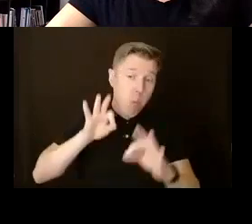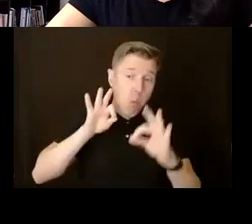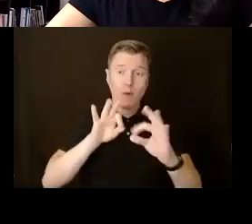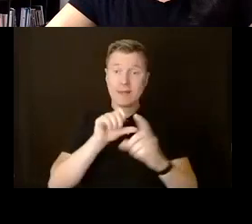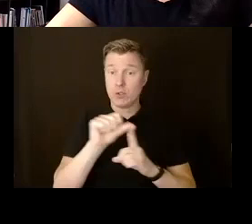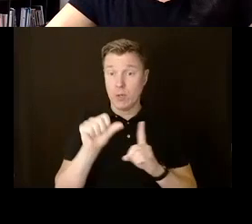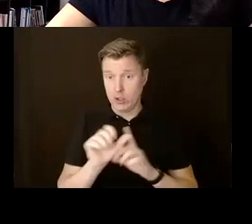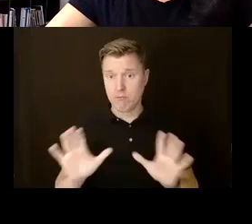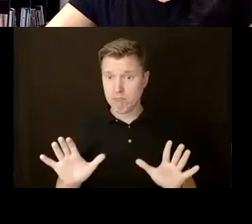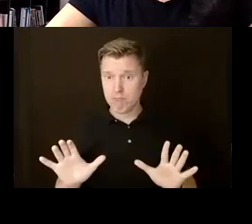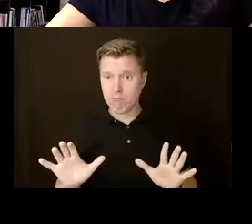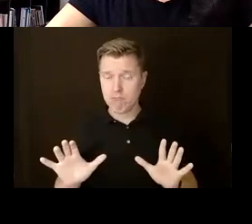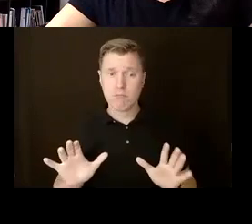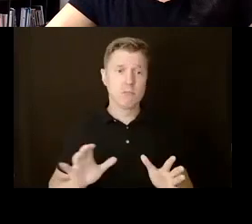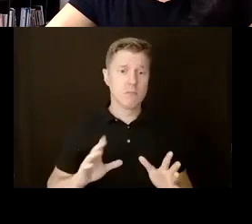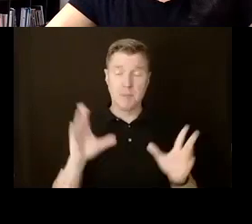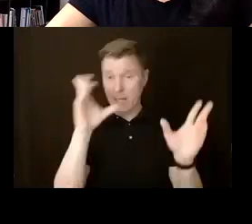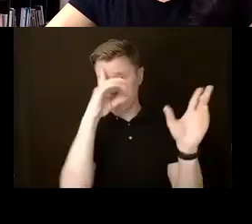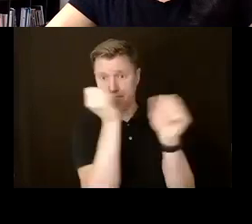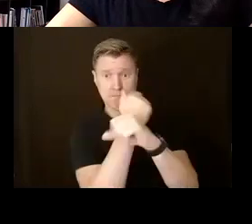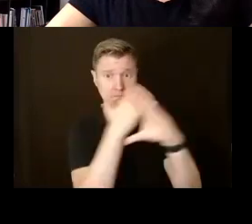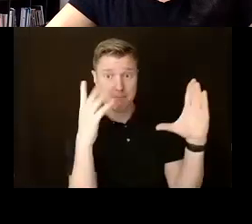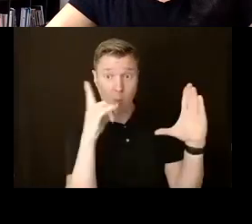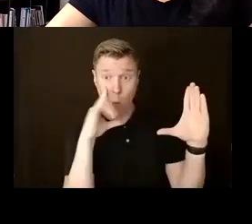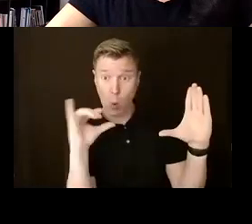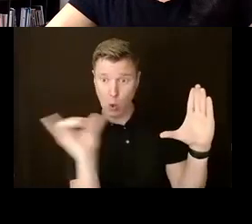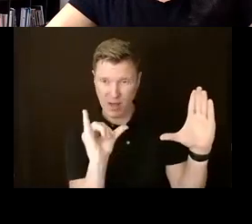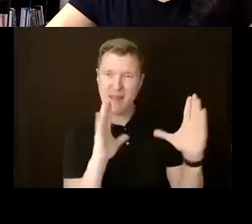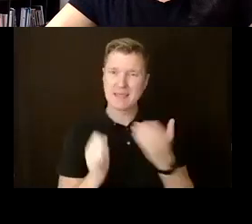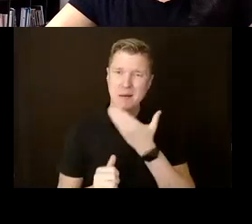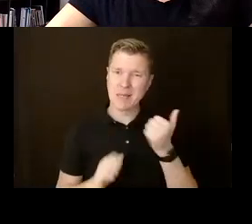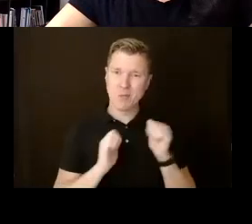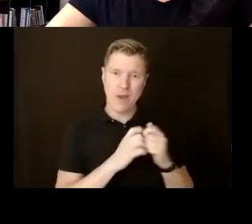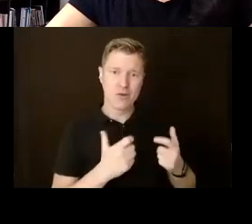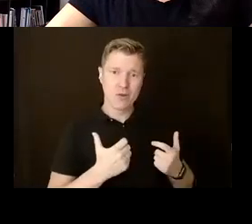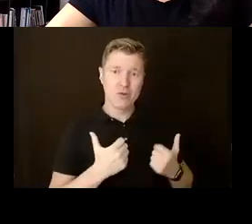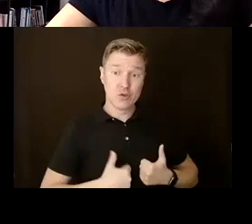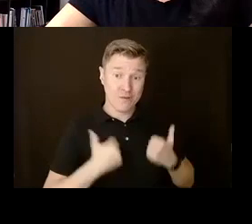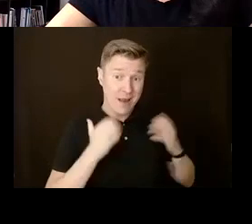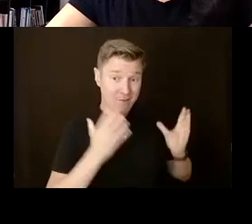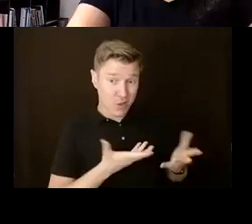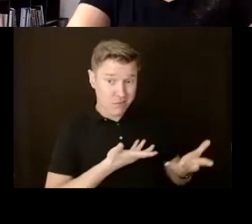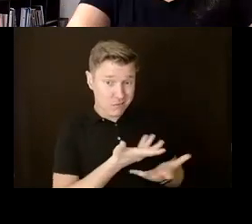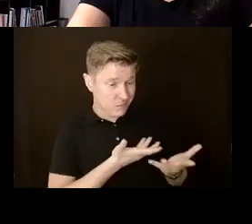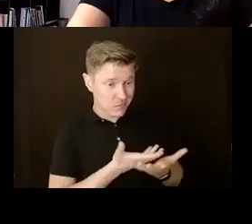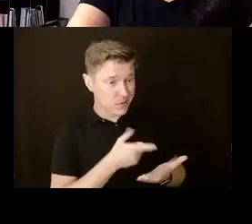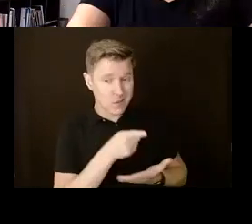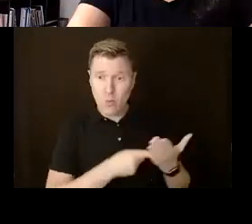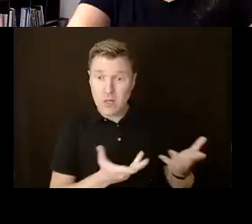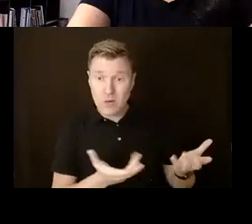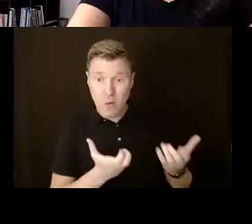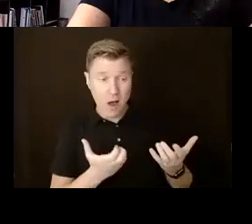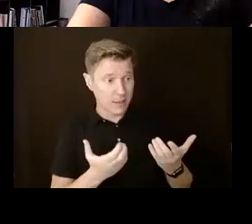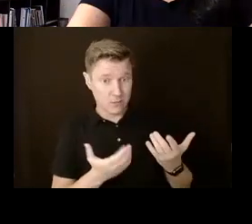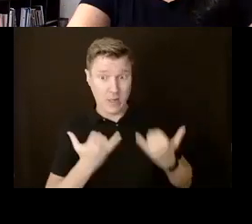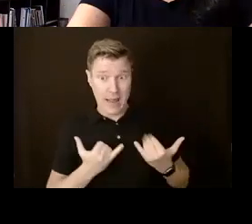What's the best scenario? And I think that's a lot of what our work is with survivors, of like, what do you want at this point, you